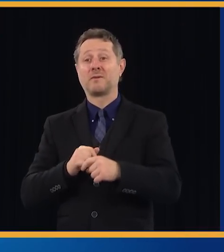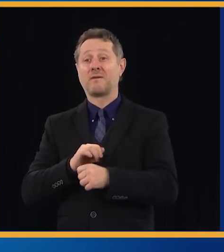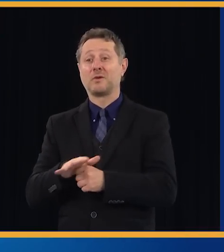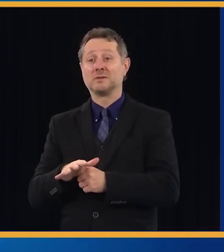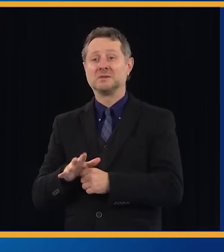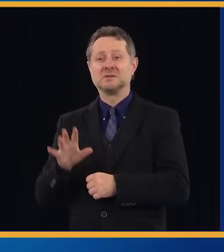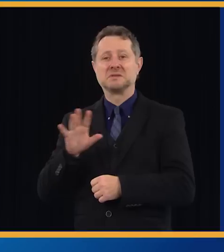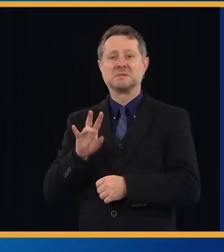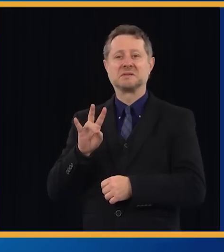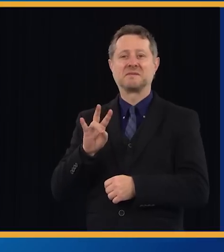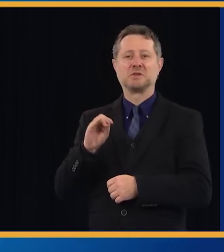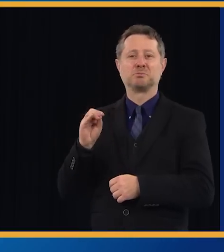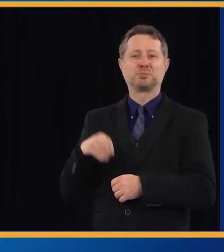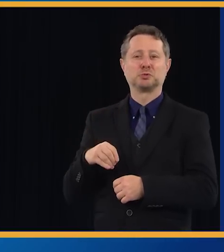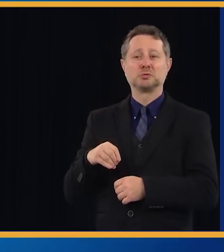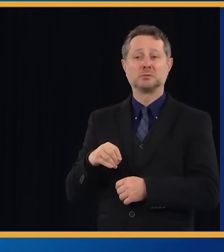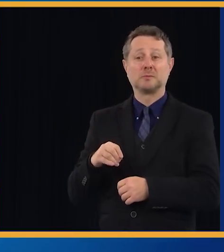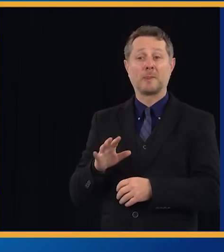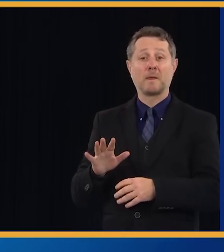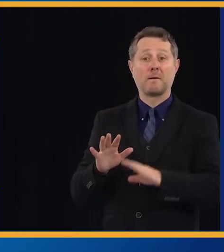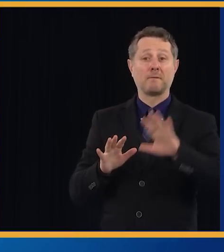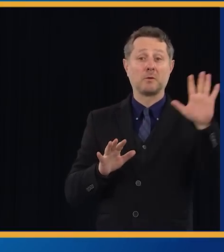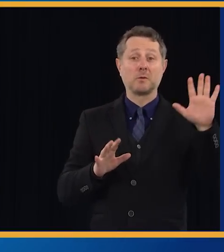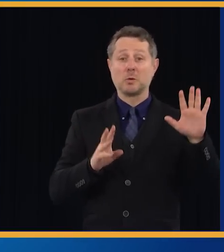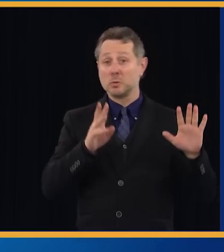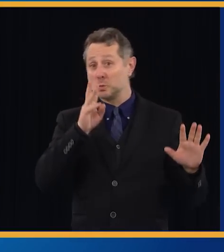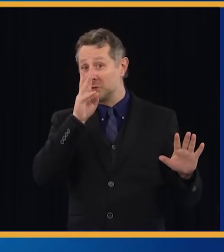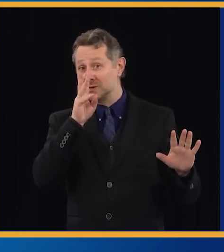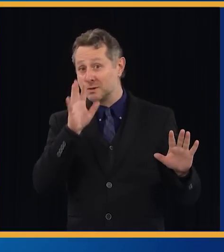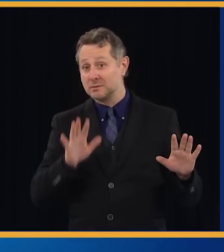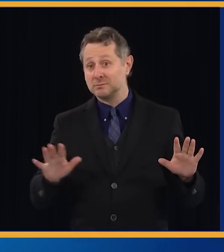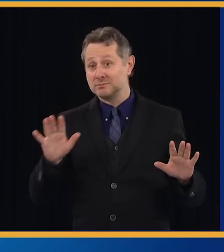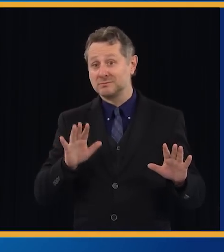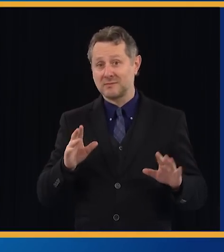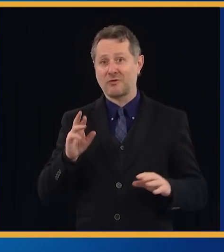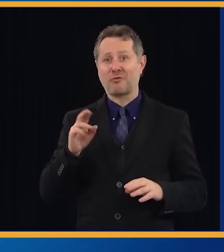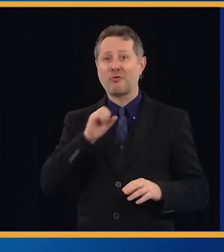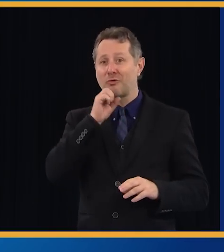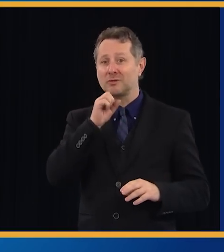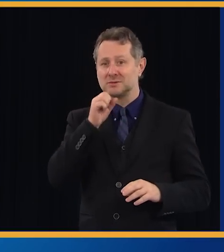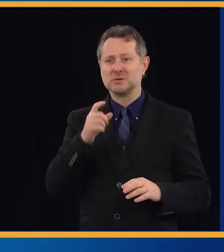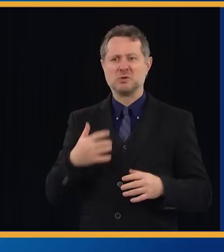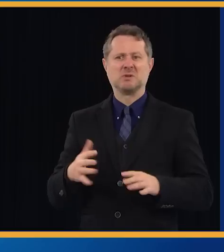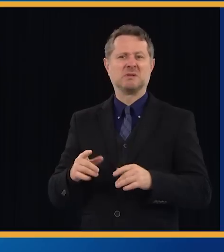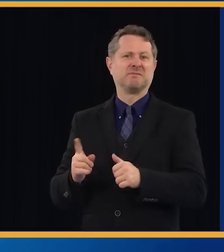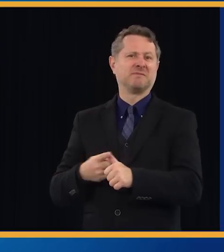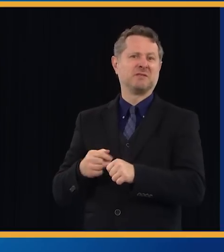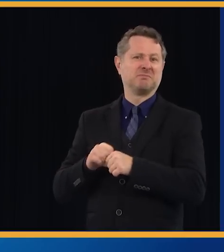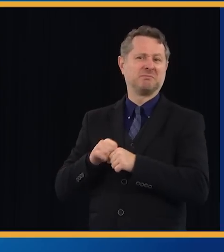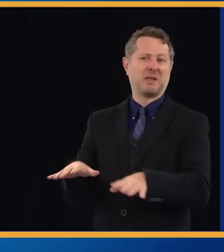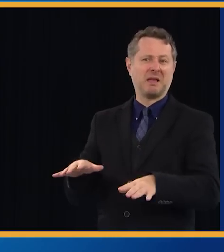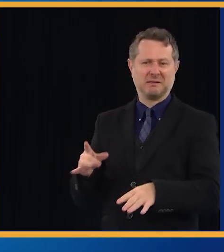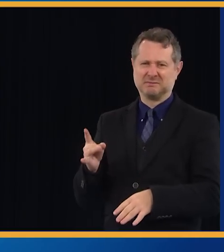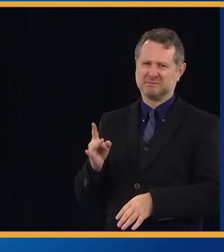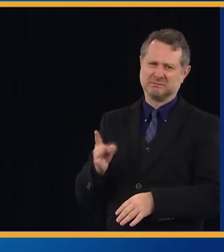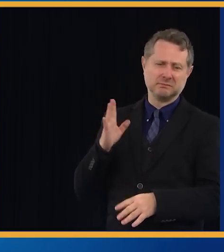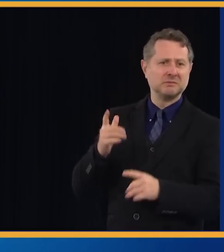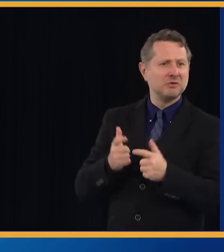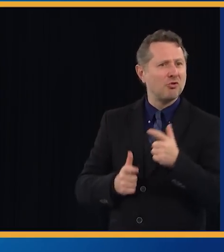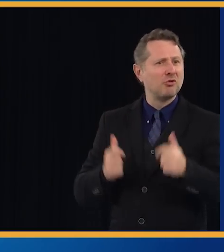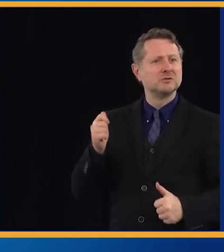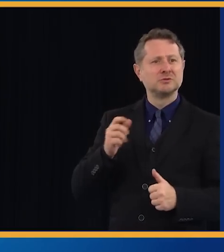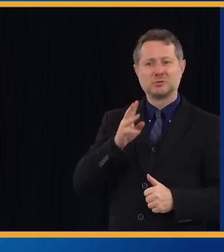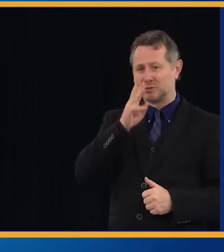Westchester, Rockland, we had an initial significant problem. Remember, Westchester had the largest, hottest cluster in the country at